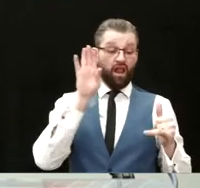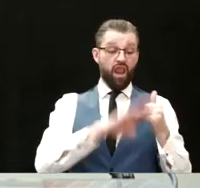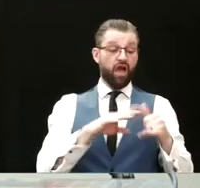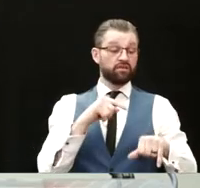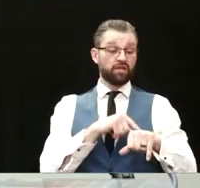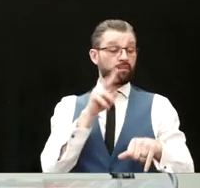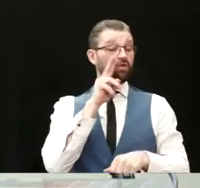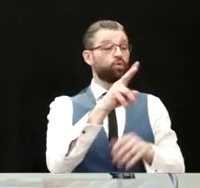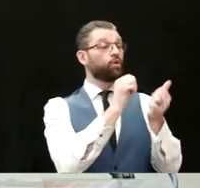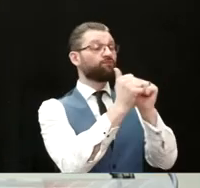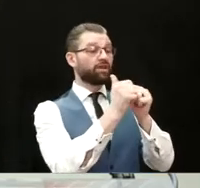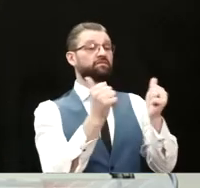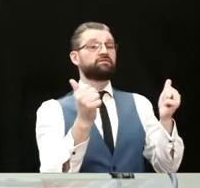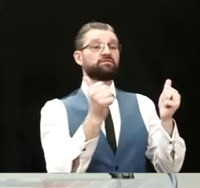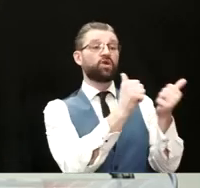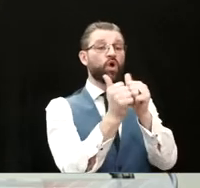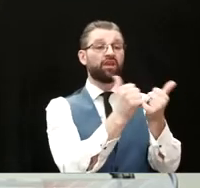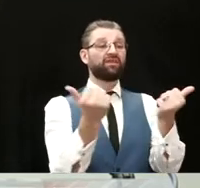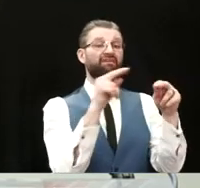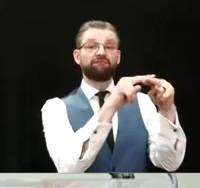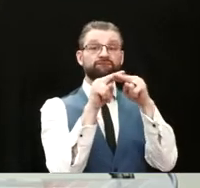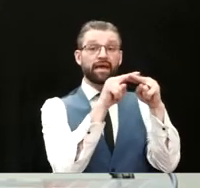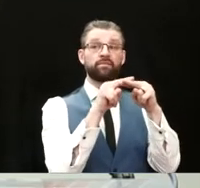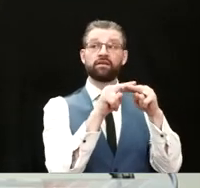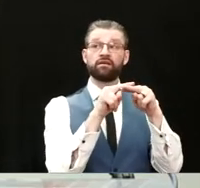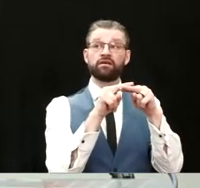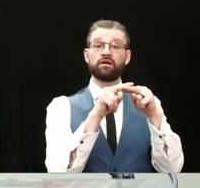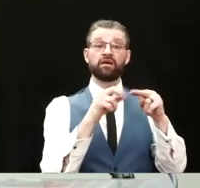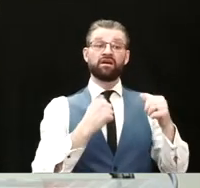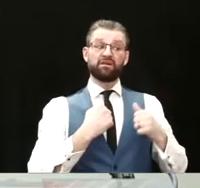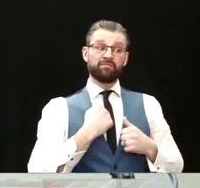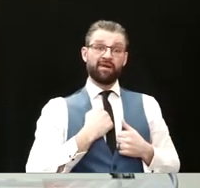friends, colleagues, and family members, including my